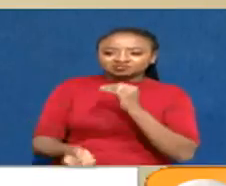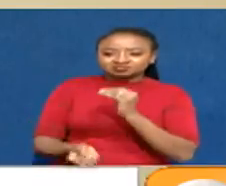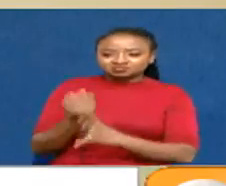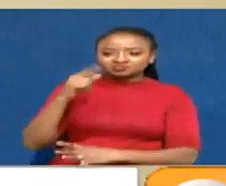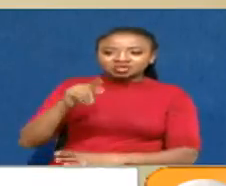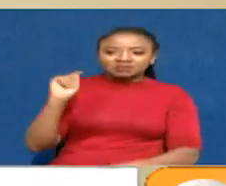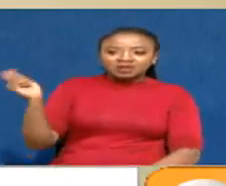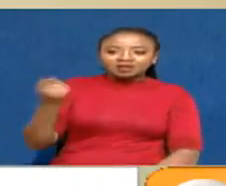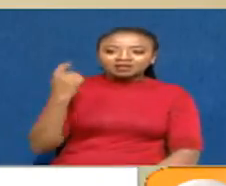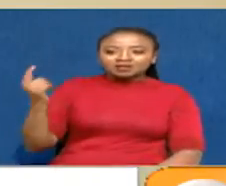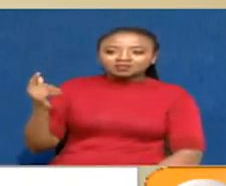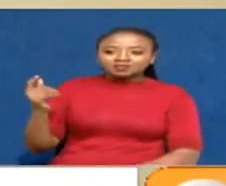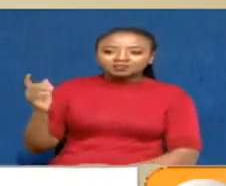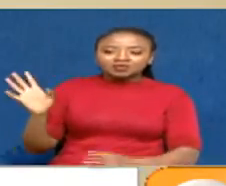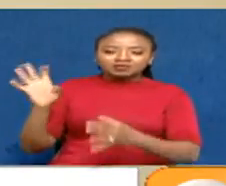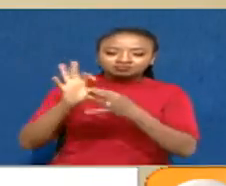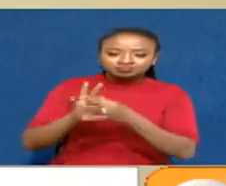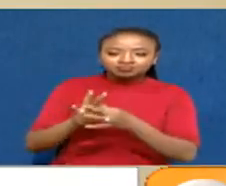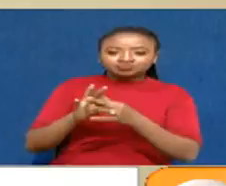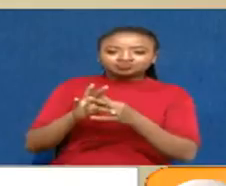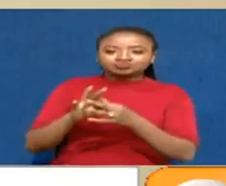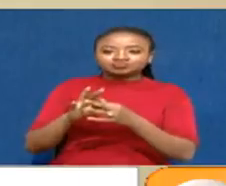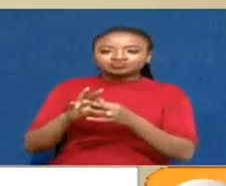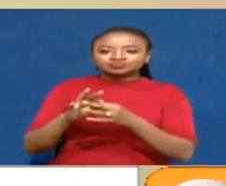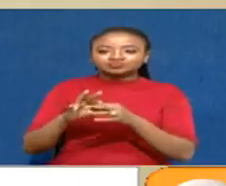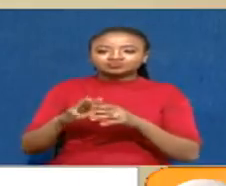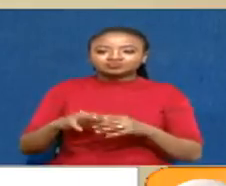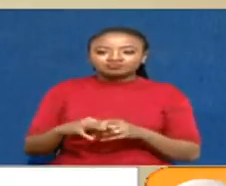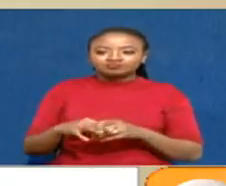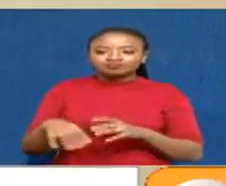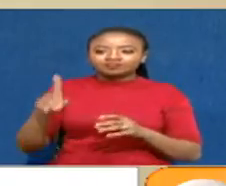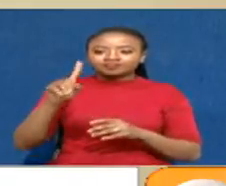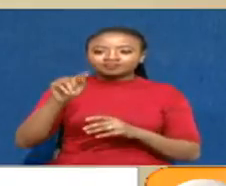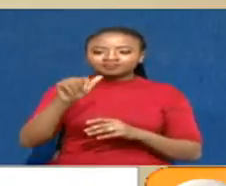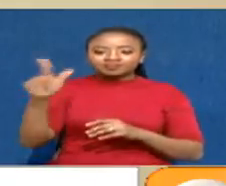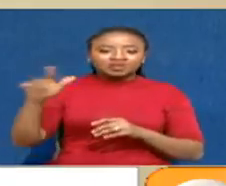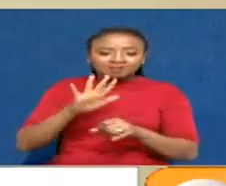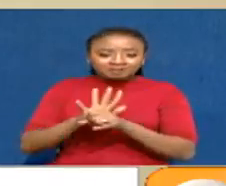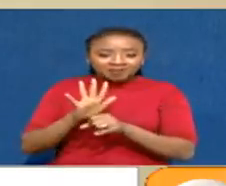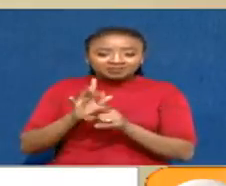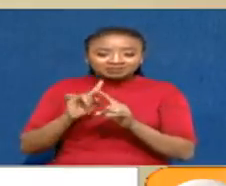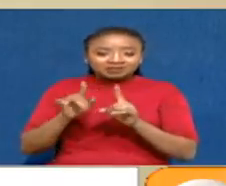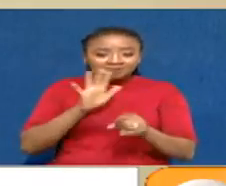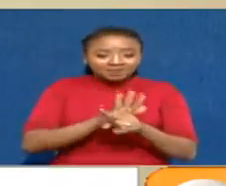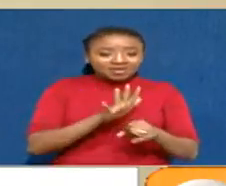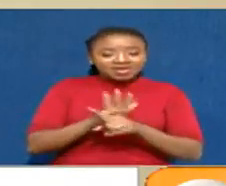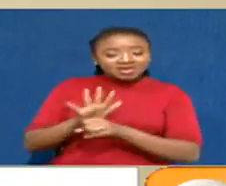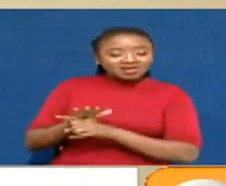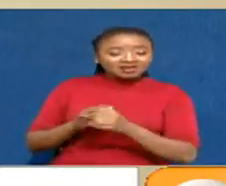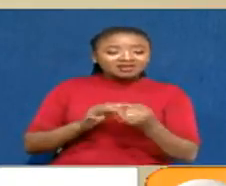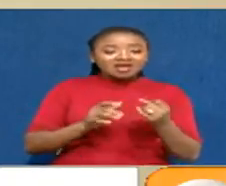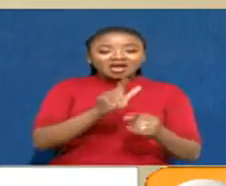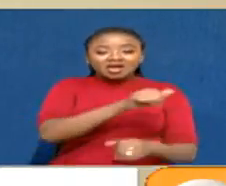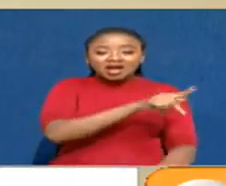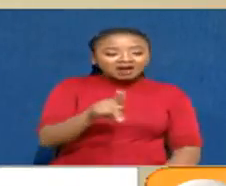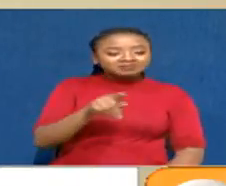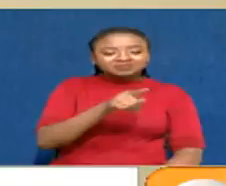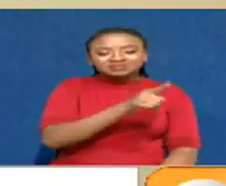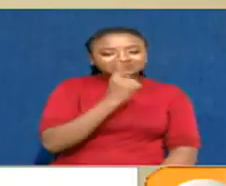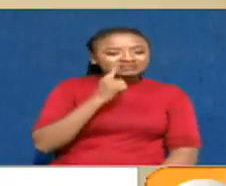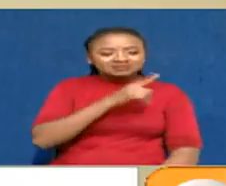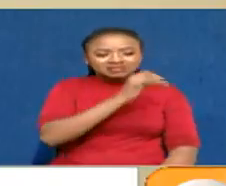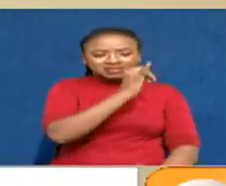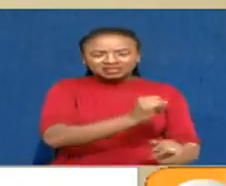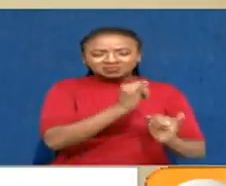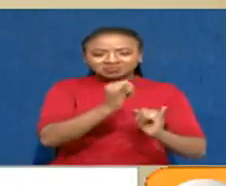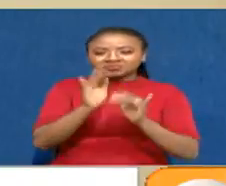We came in a few months after Mshwari. The vast majority of the hundreds of apps you see today are perhaps less than 5 years old. And so I think we